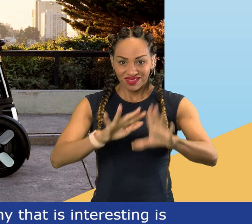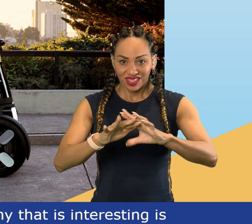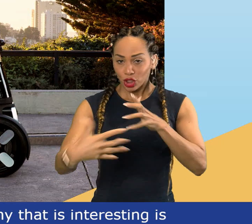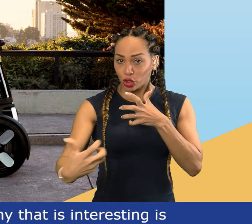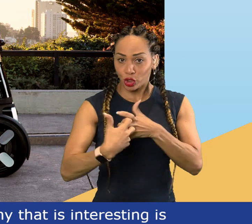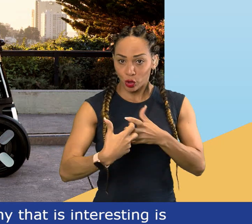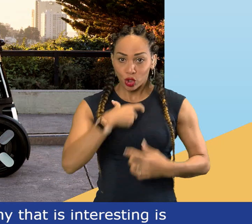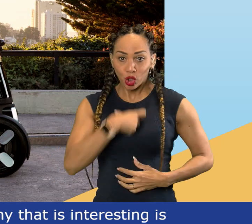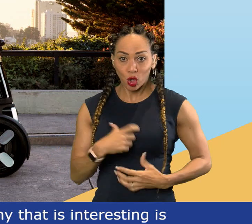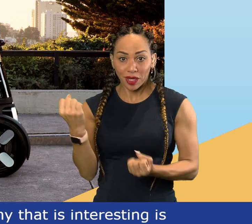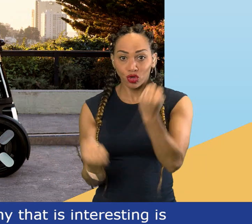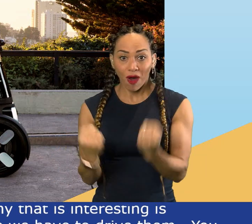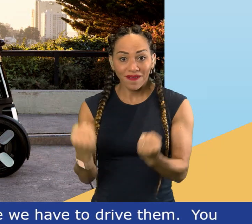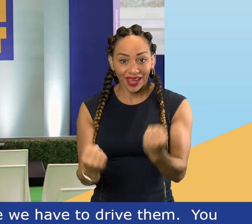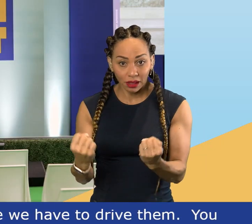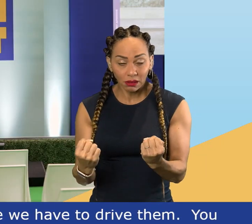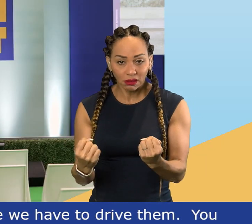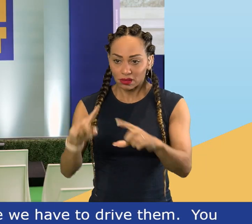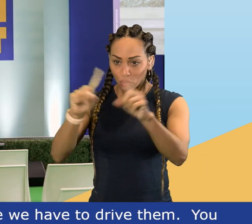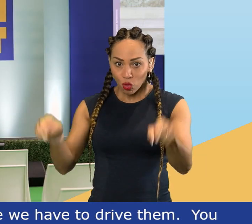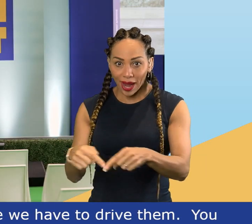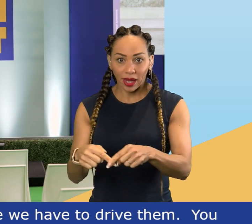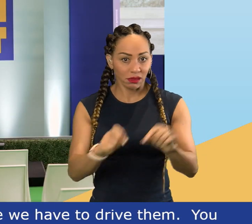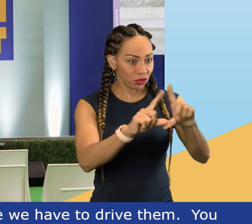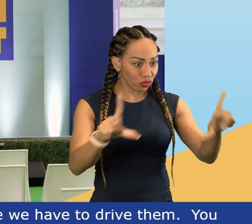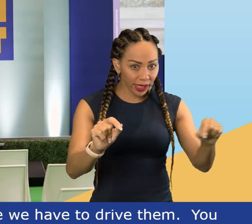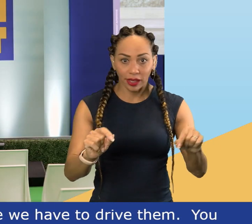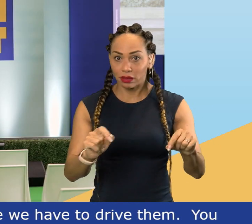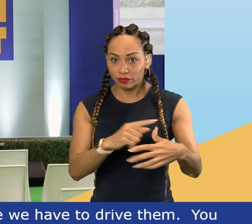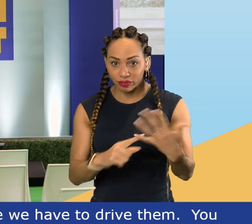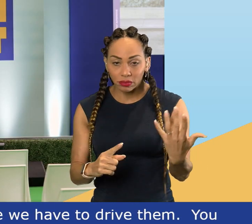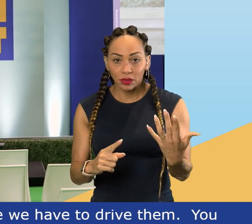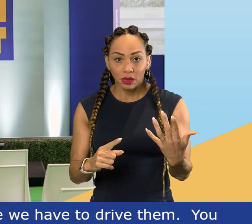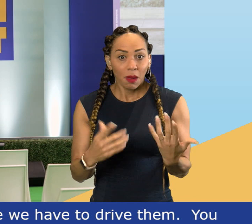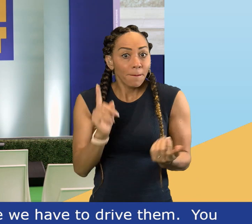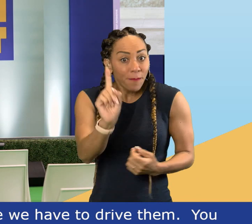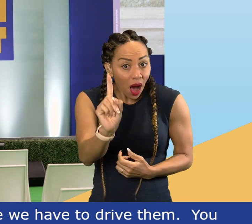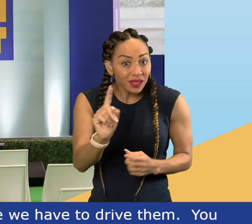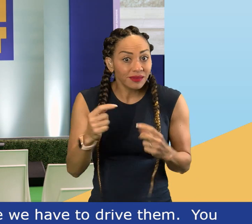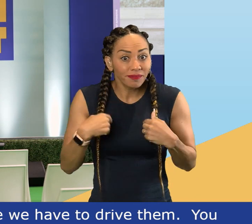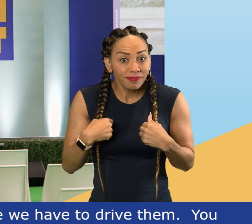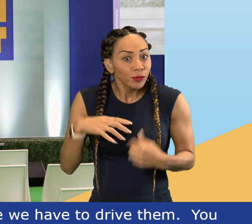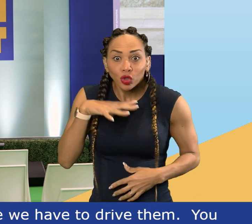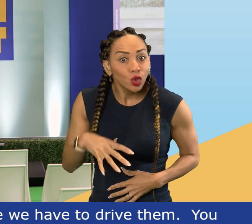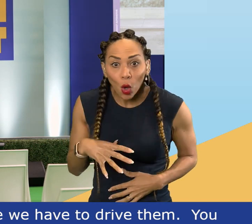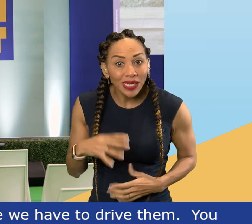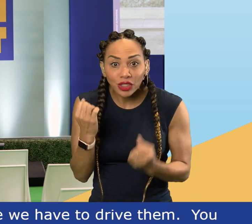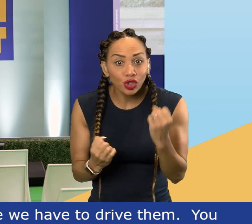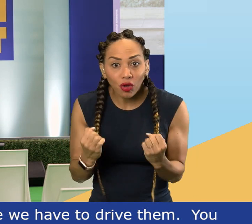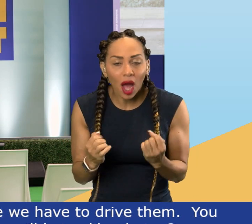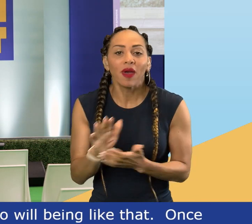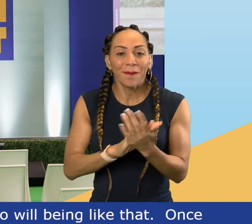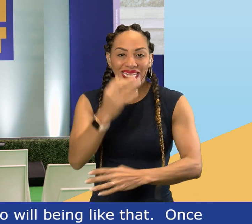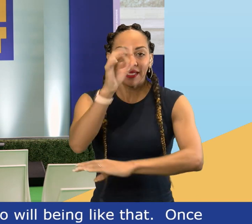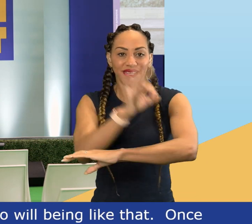etc. So the car has to look like that. Once you no longer have to assume control of the car, the inside can change. The car can look drastically different. And suddenly